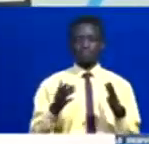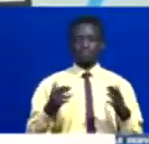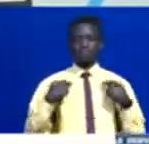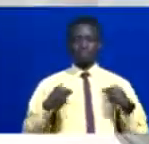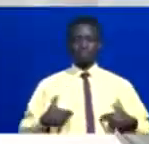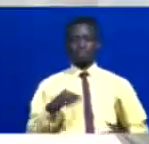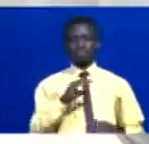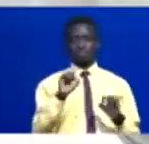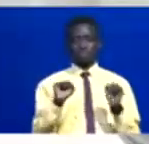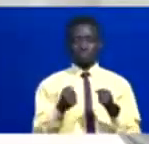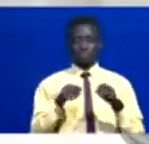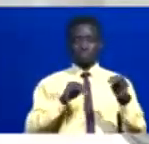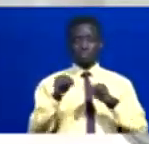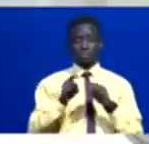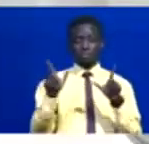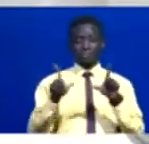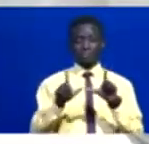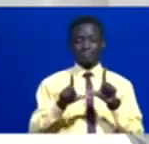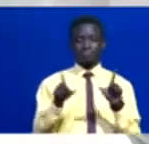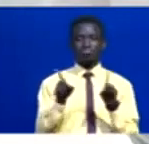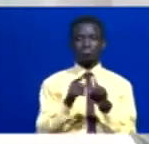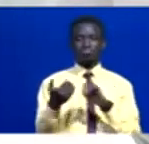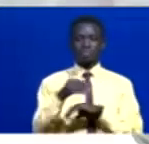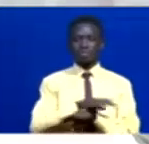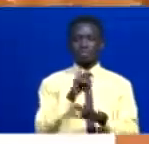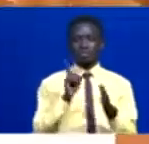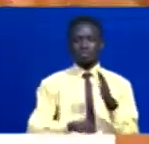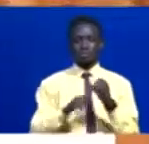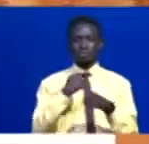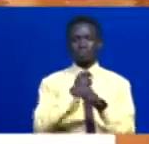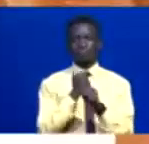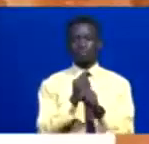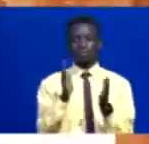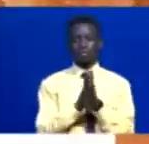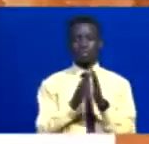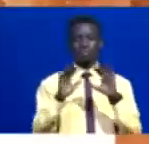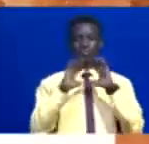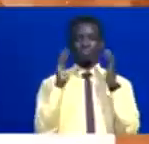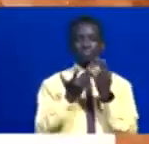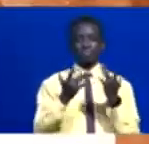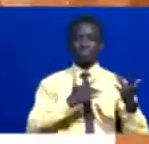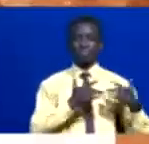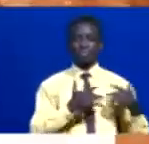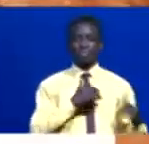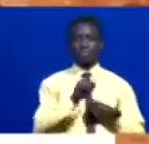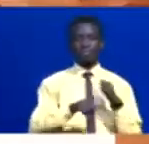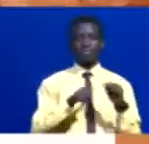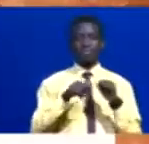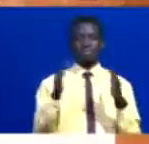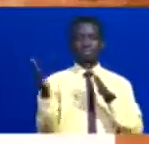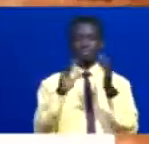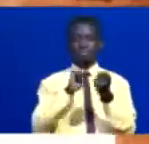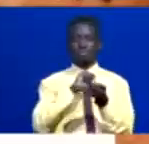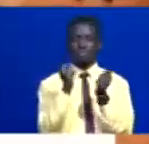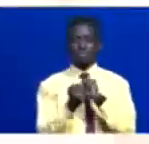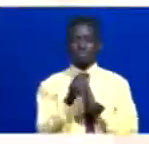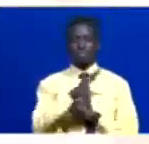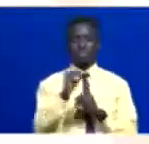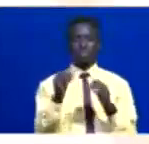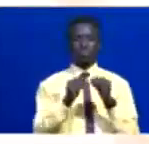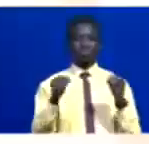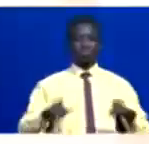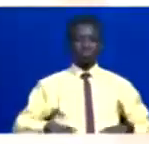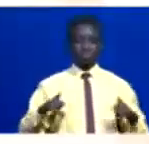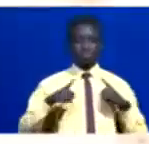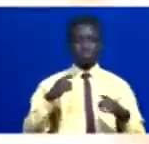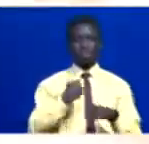management. The certification also covers an alignment with global concerns regarding climate change and sustainability, ensuring the safety